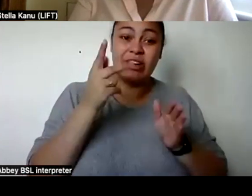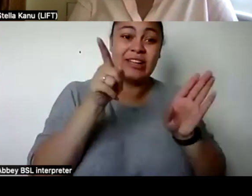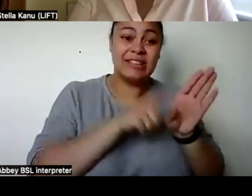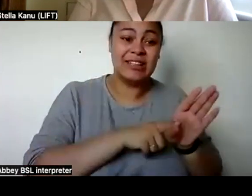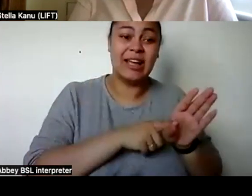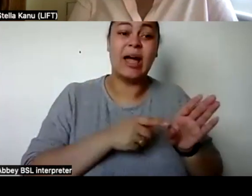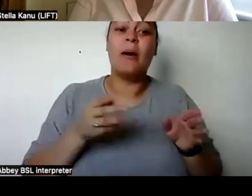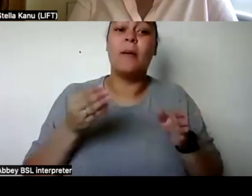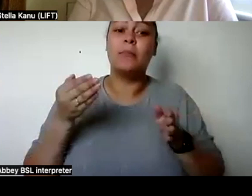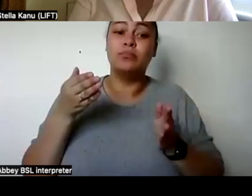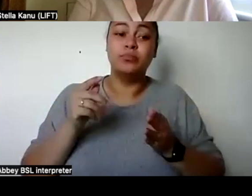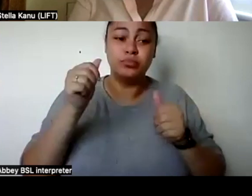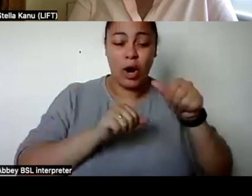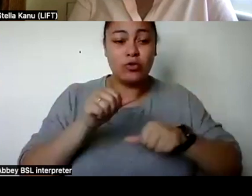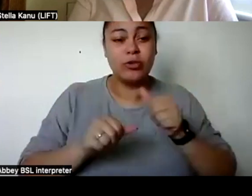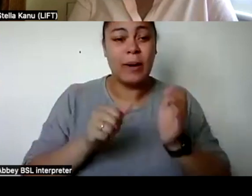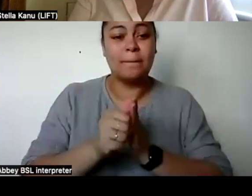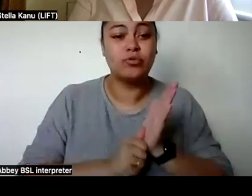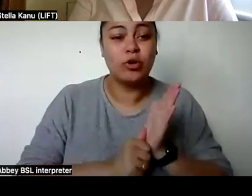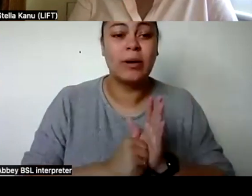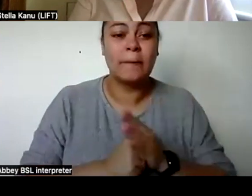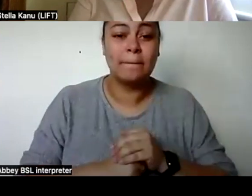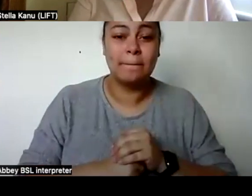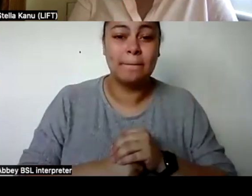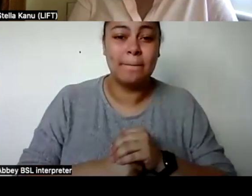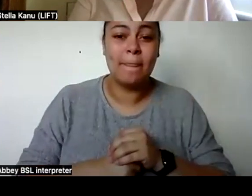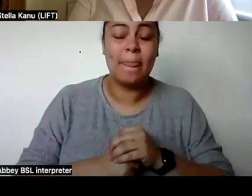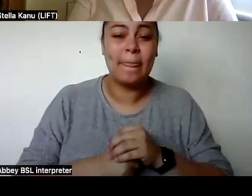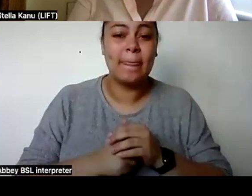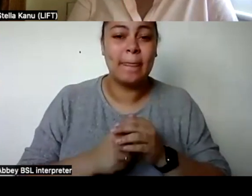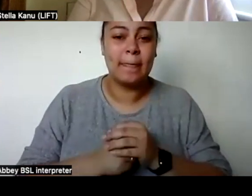to change the showcasing and touring of small scale dance in the UK.